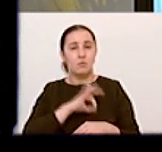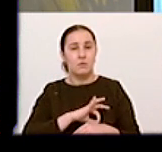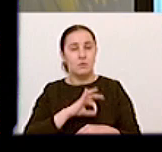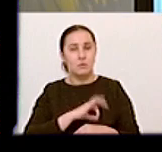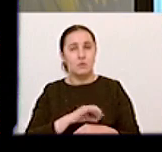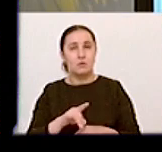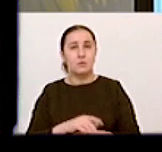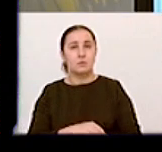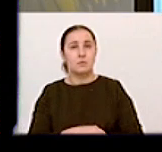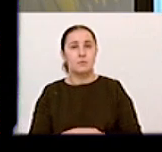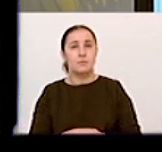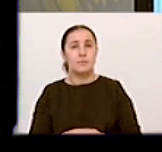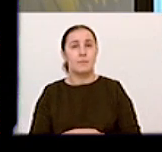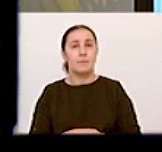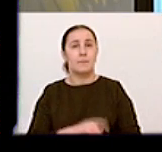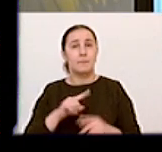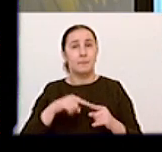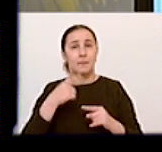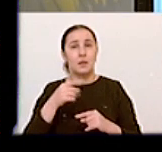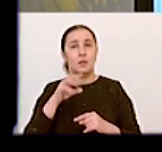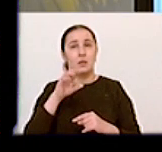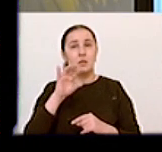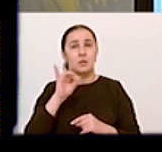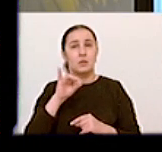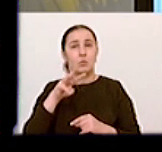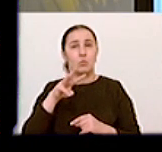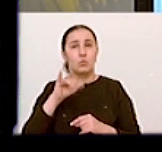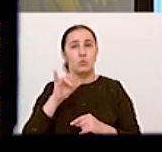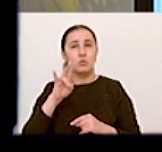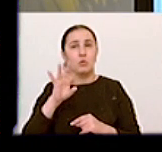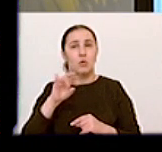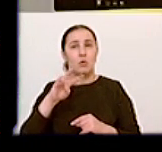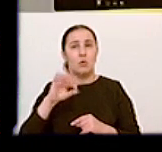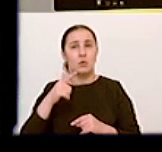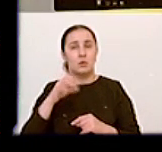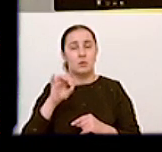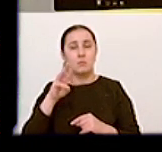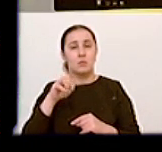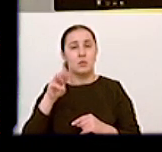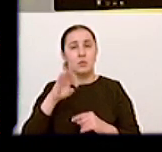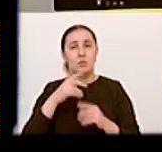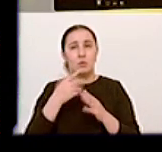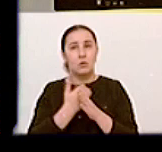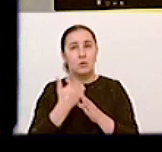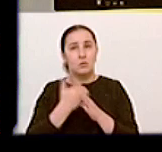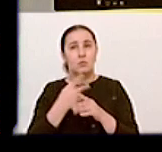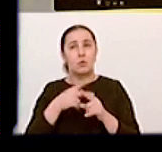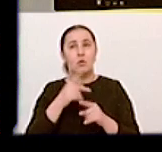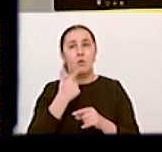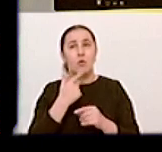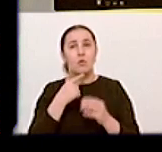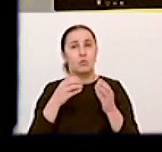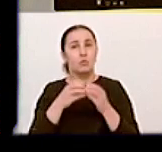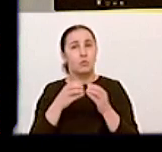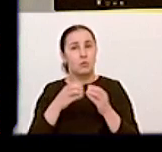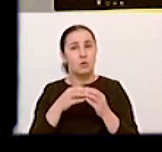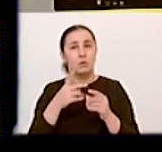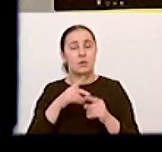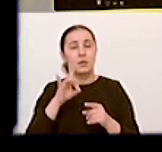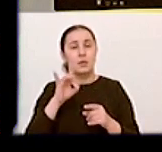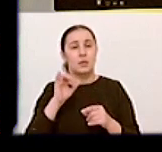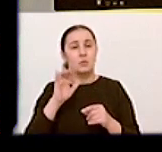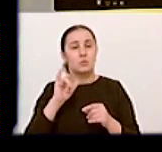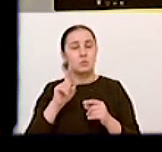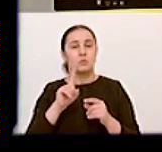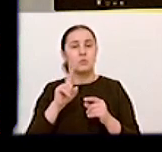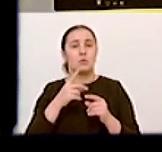qo'llaniladi. Keyingisi immunologik metod. Immunologik metod yordamida o'sha qon guruhlari rezus